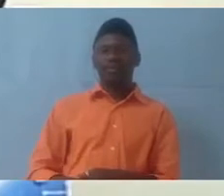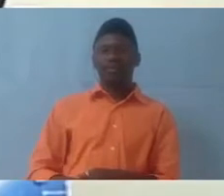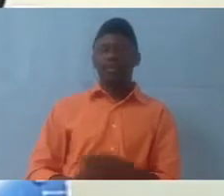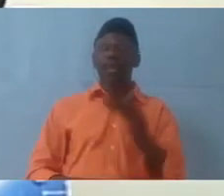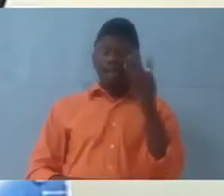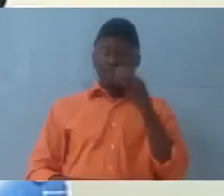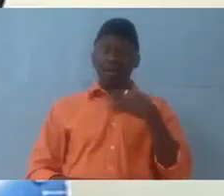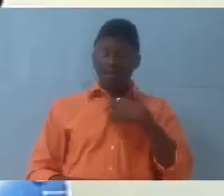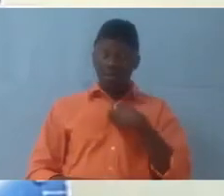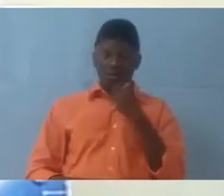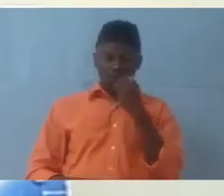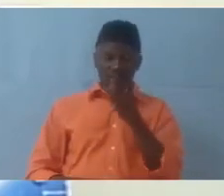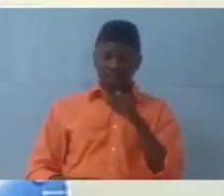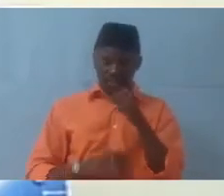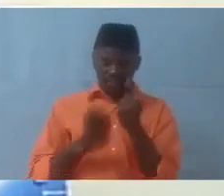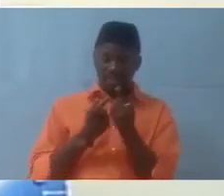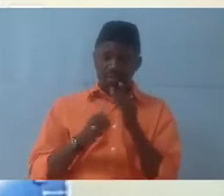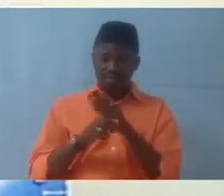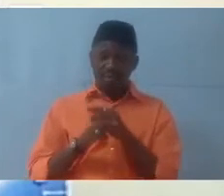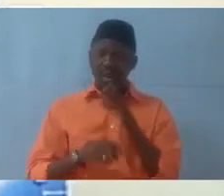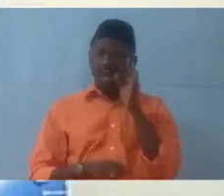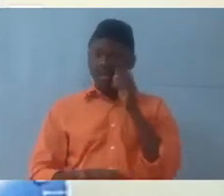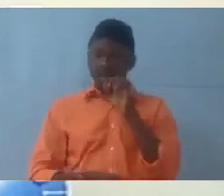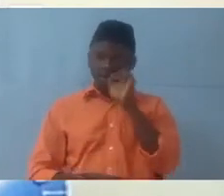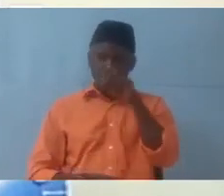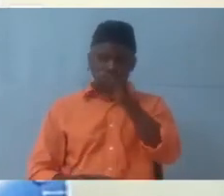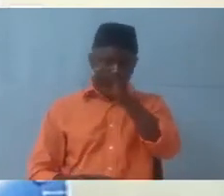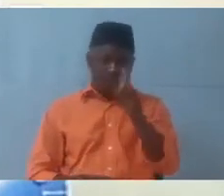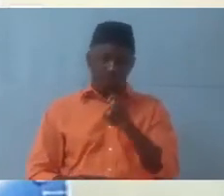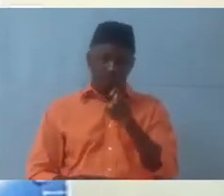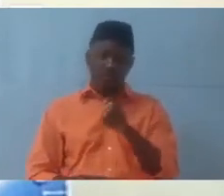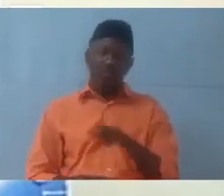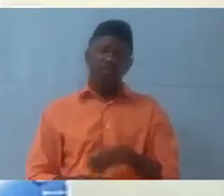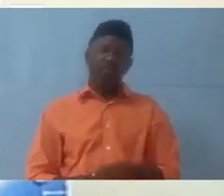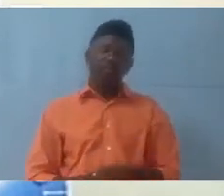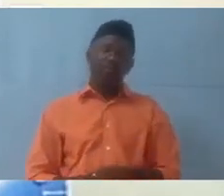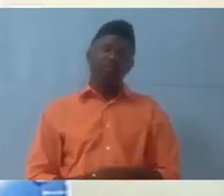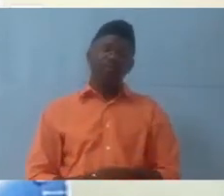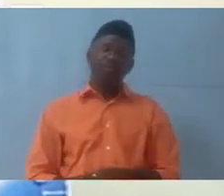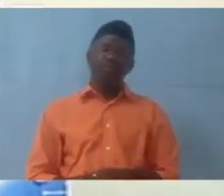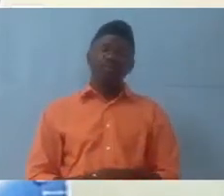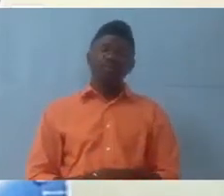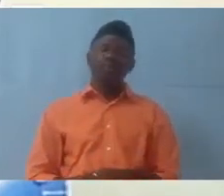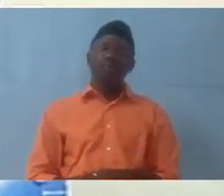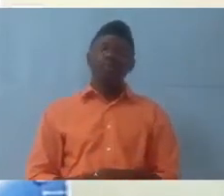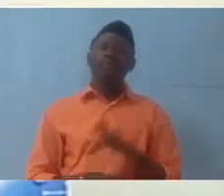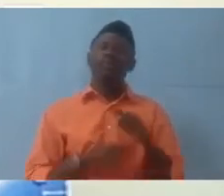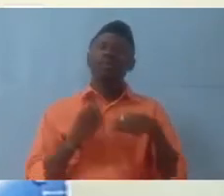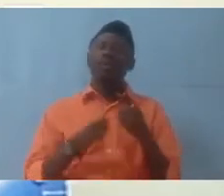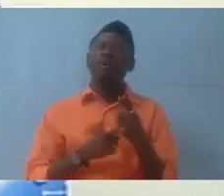the question. Mun na wax li bala ma tontu sa laccé bi. Is that